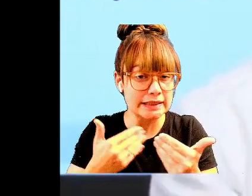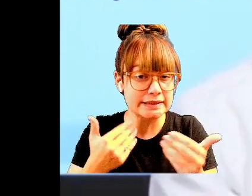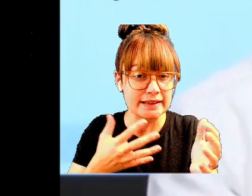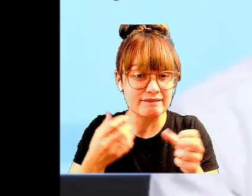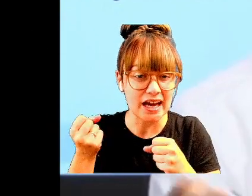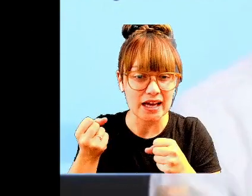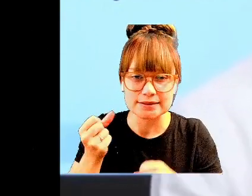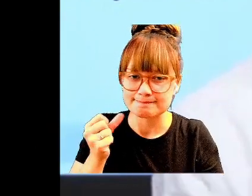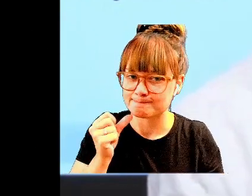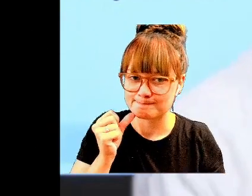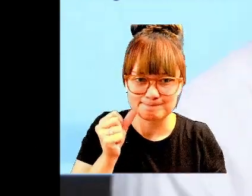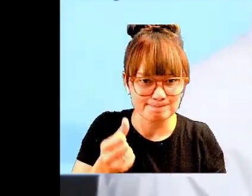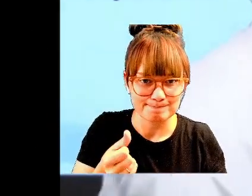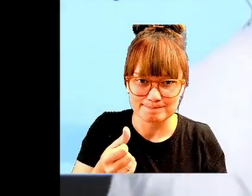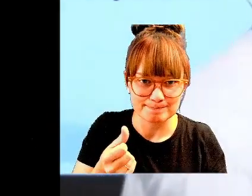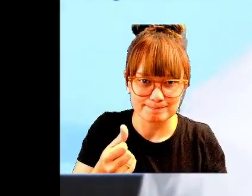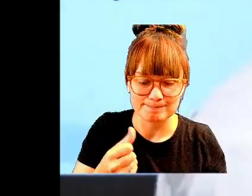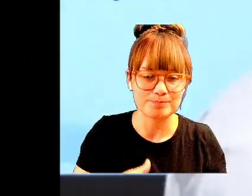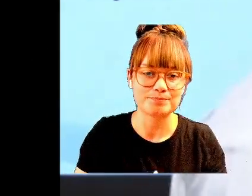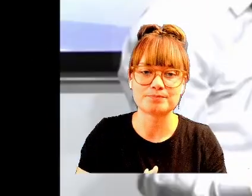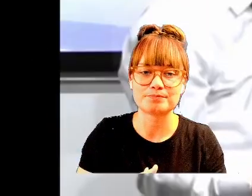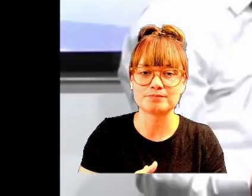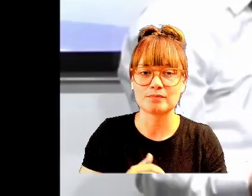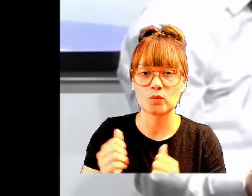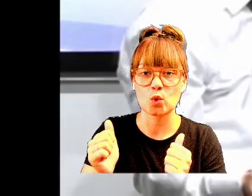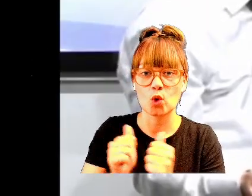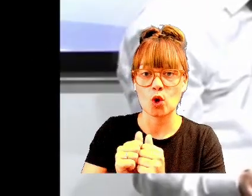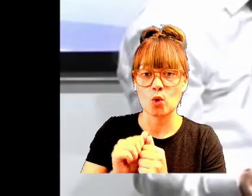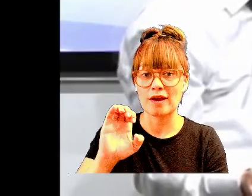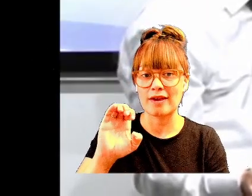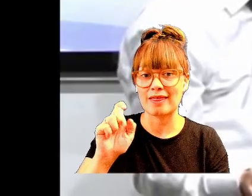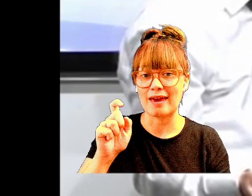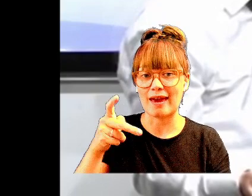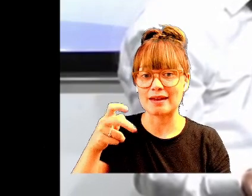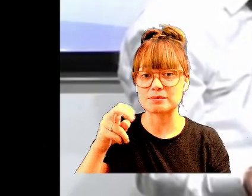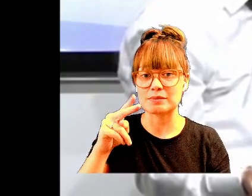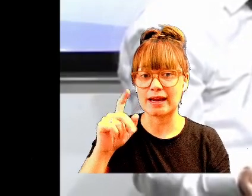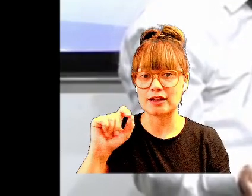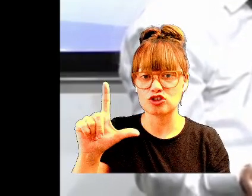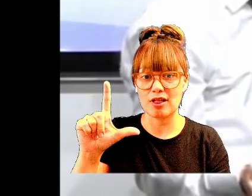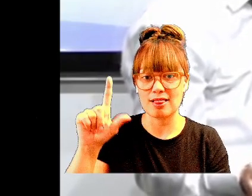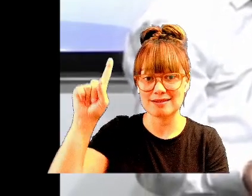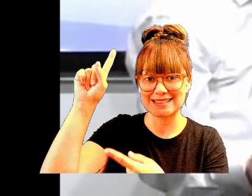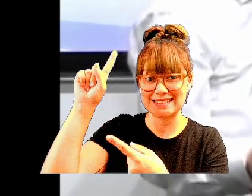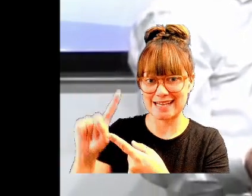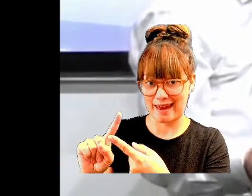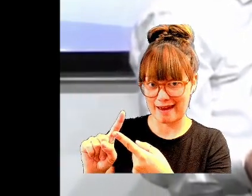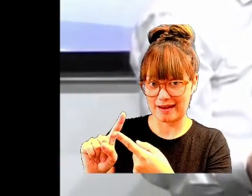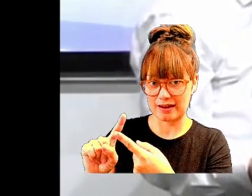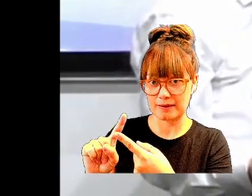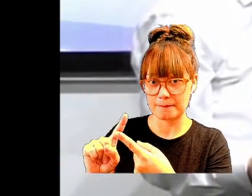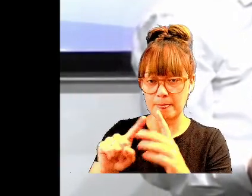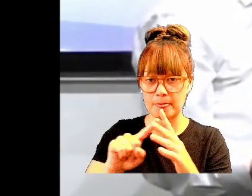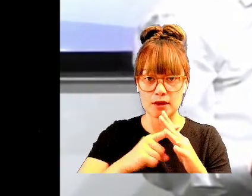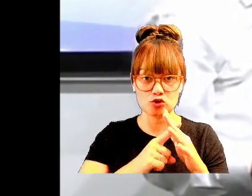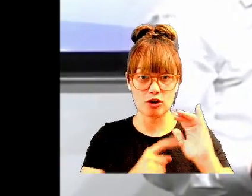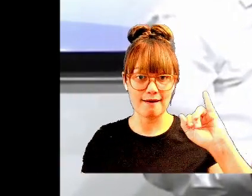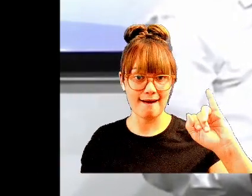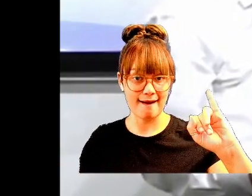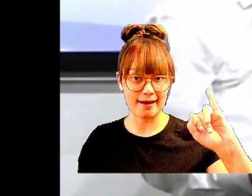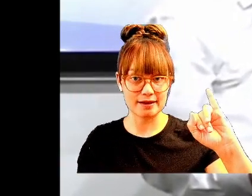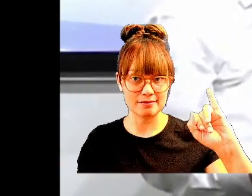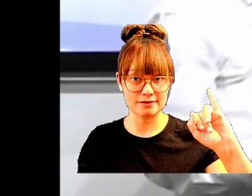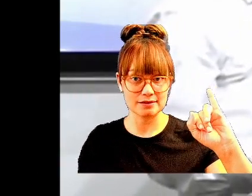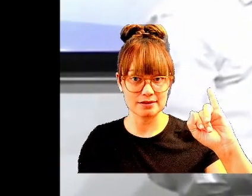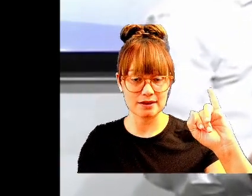With exponential decay, remember, you put your initial amount times 1 minus your decay